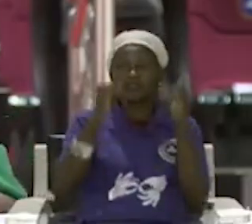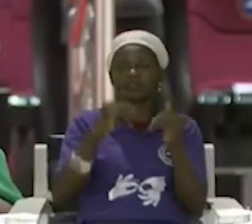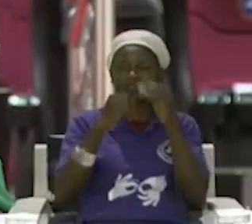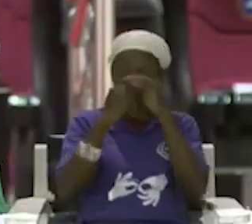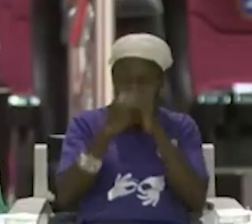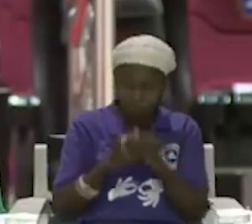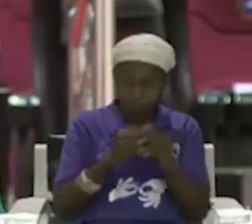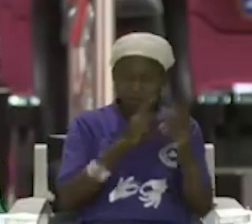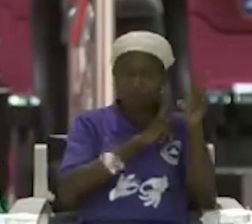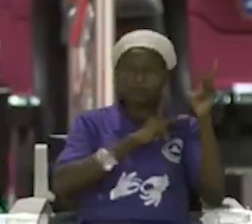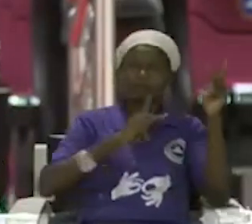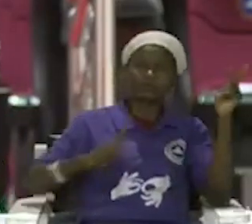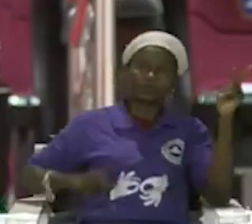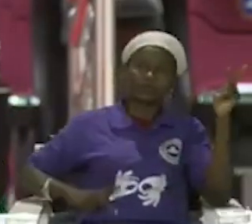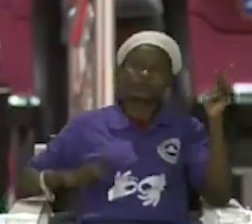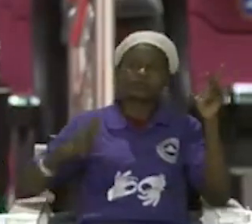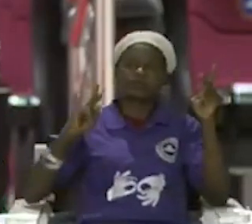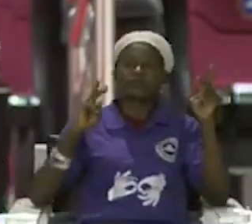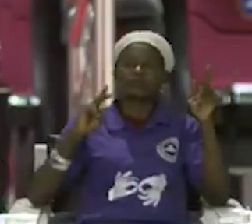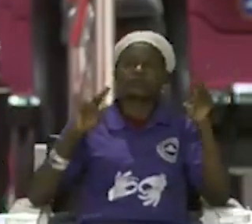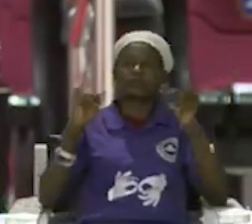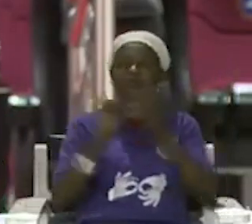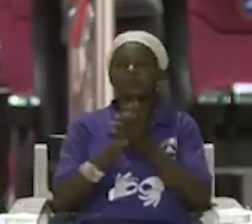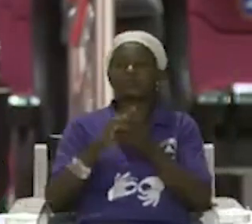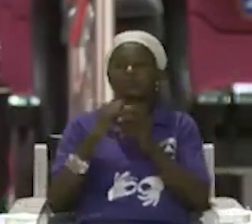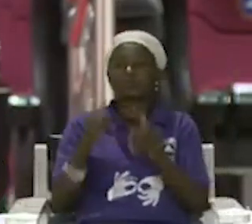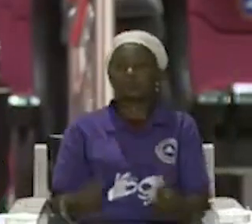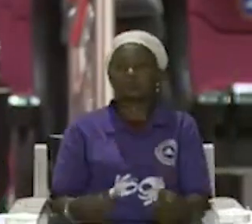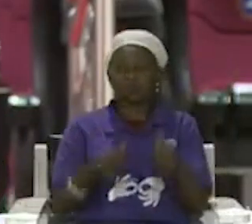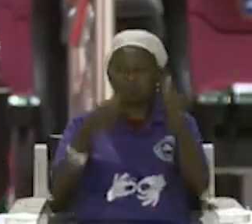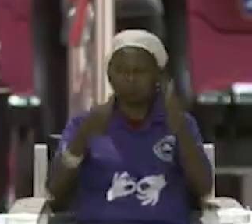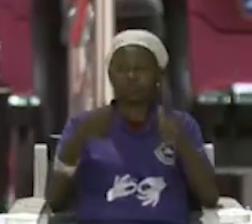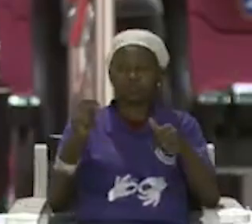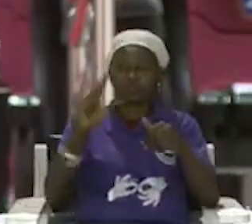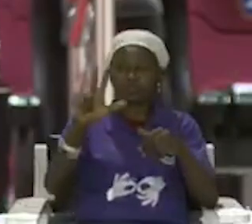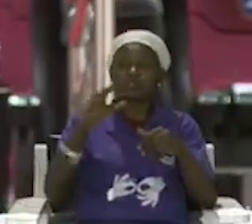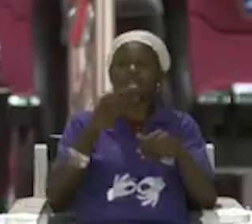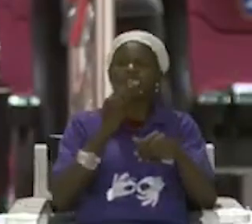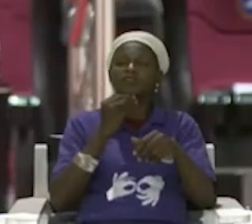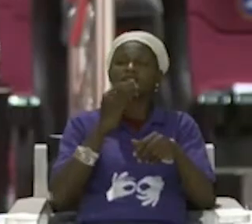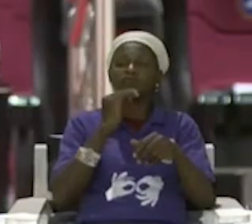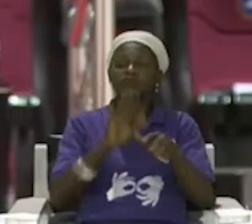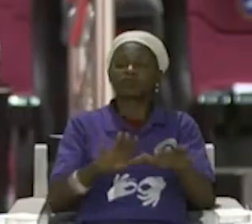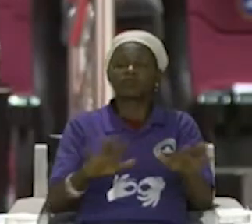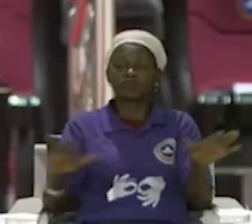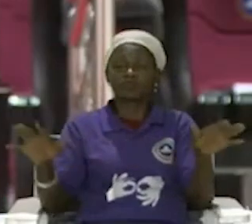worshiping king that promoted Shadrach, Meshach, and Abednego.